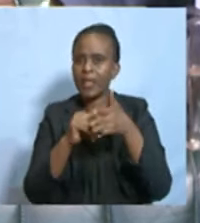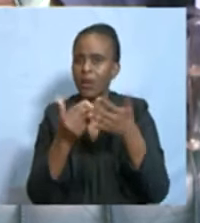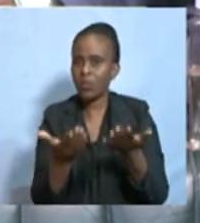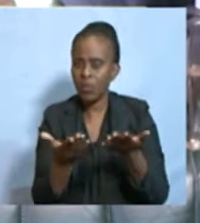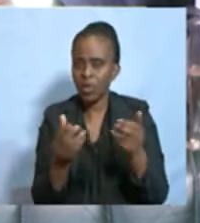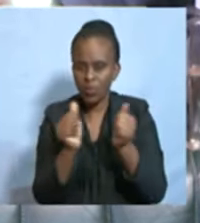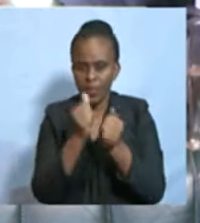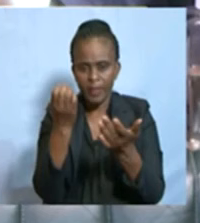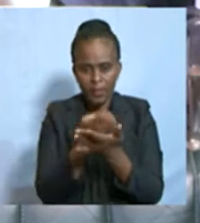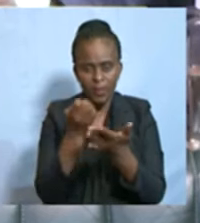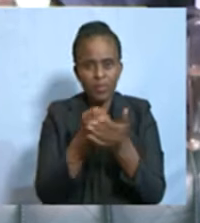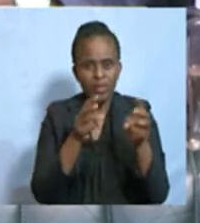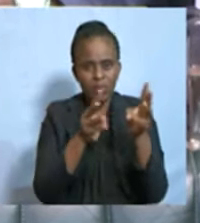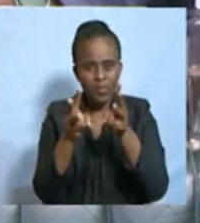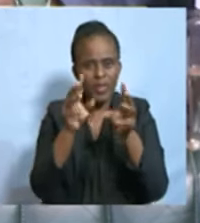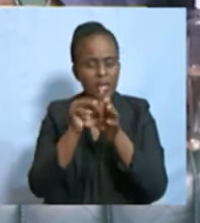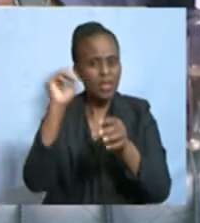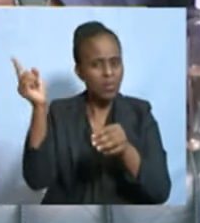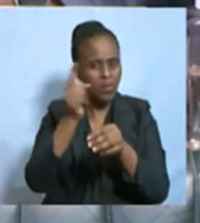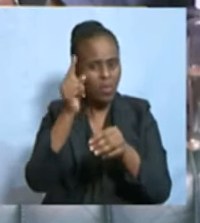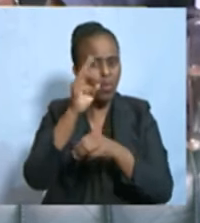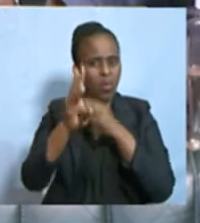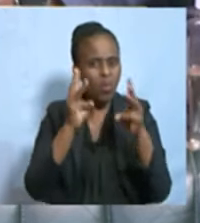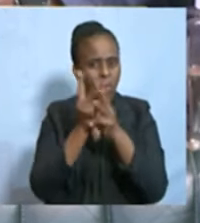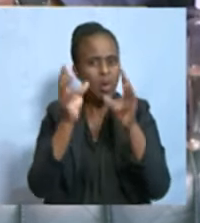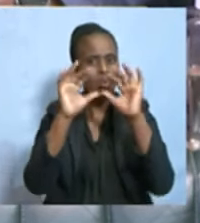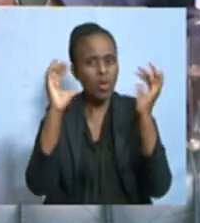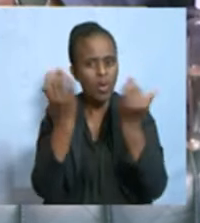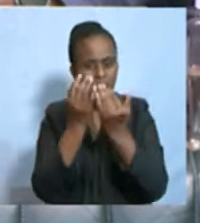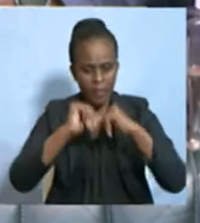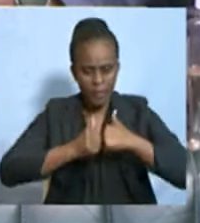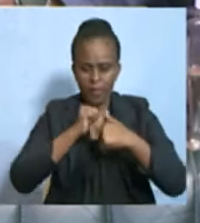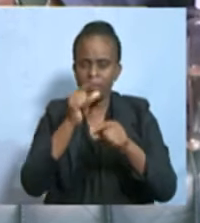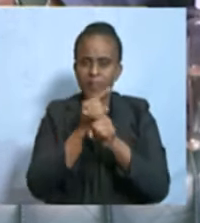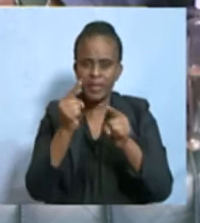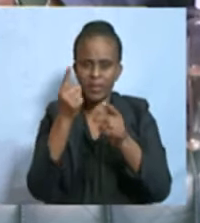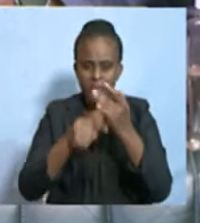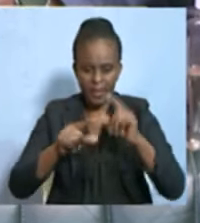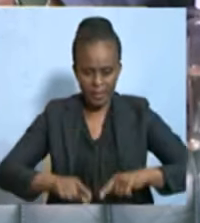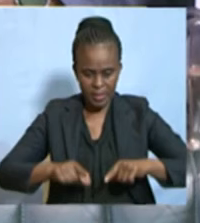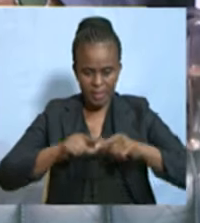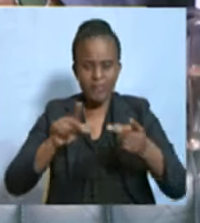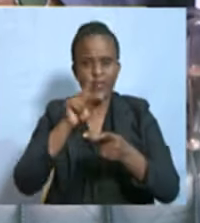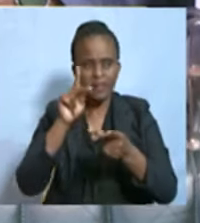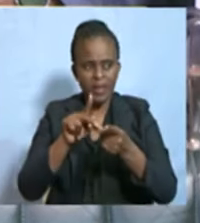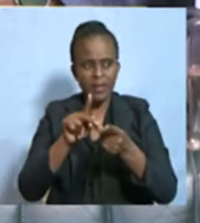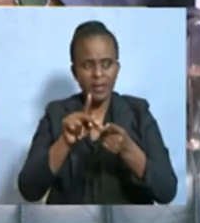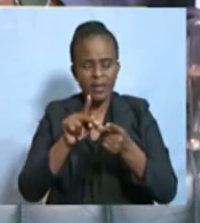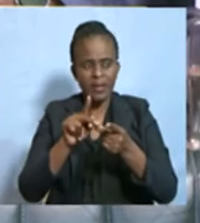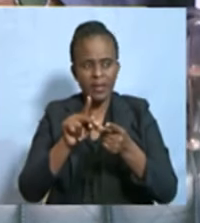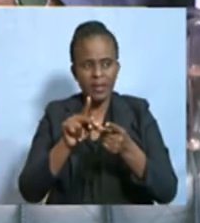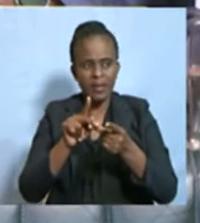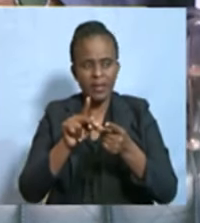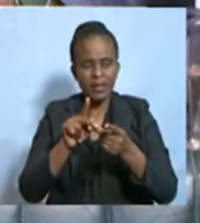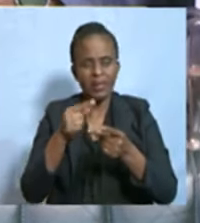the economic status of the entire globe, so that we don't just live like, again, I'll use the word which I've